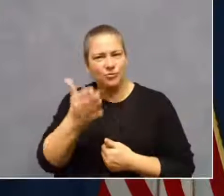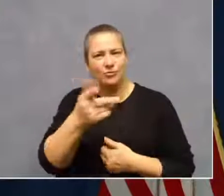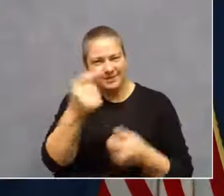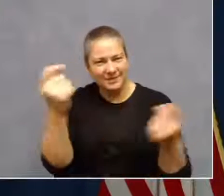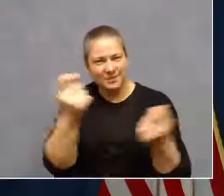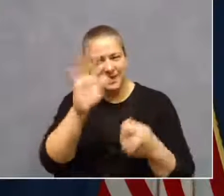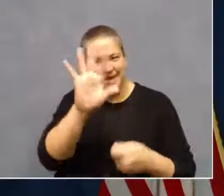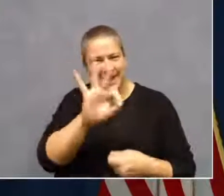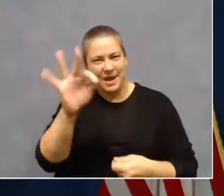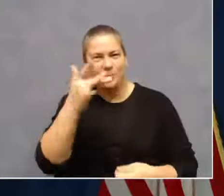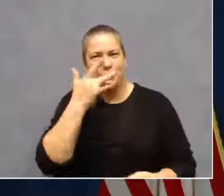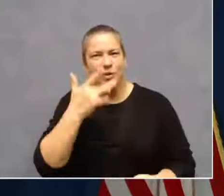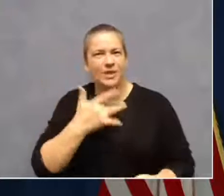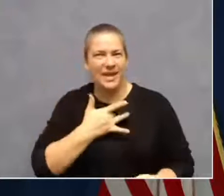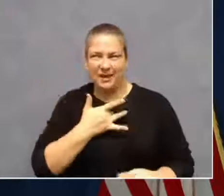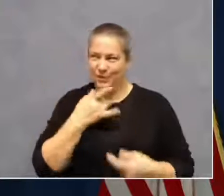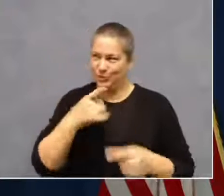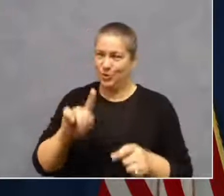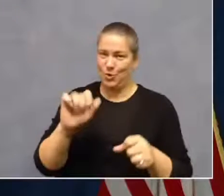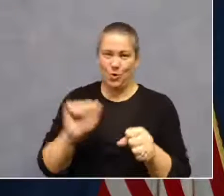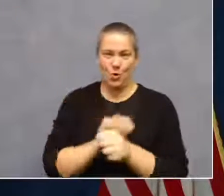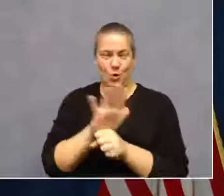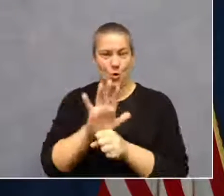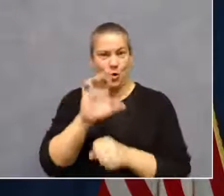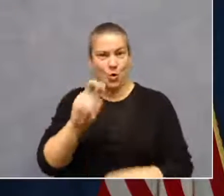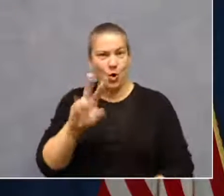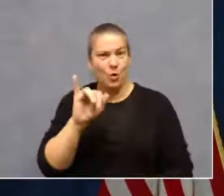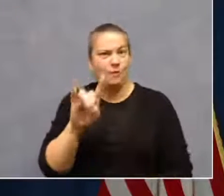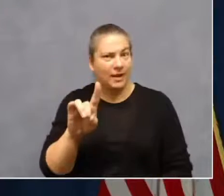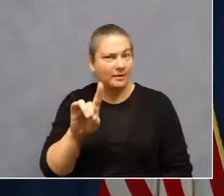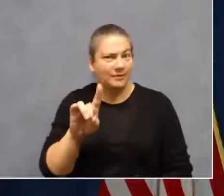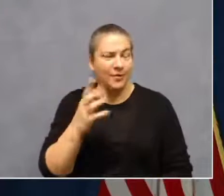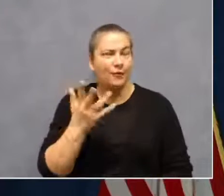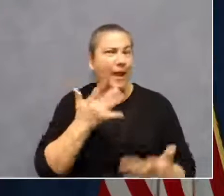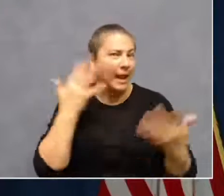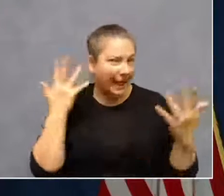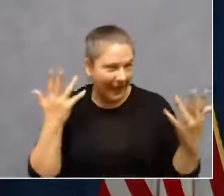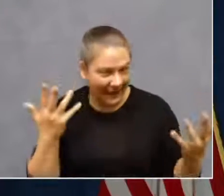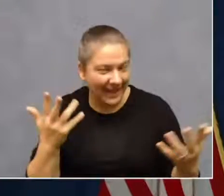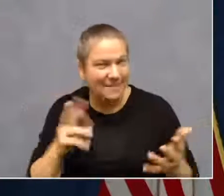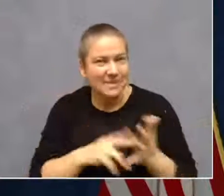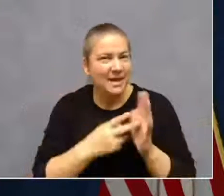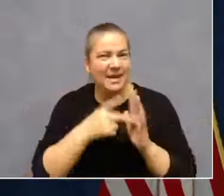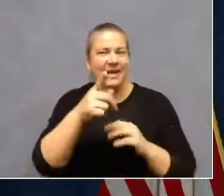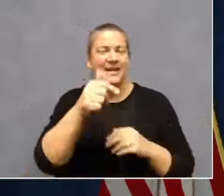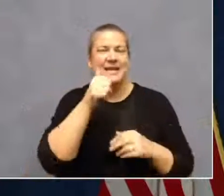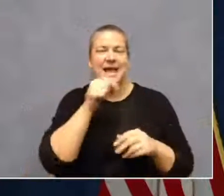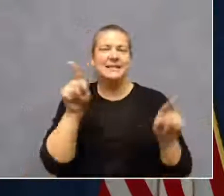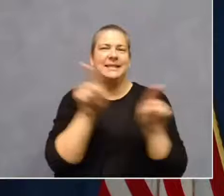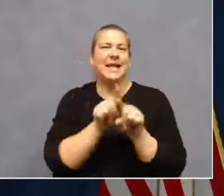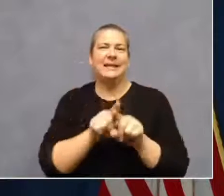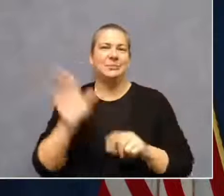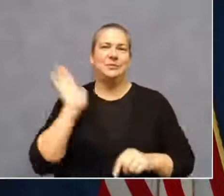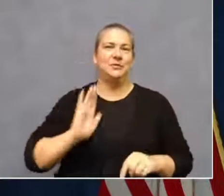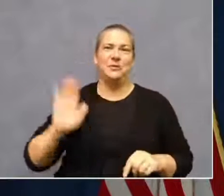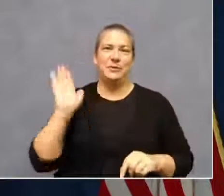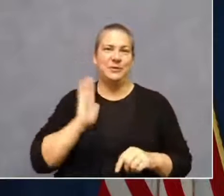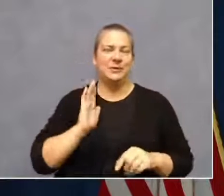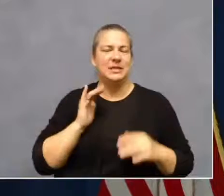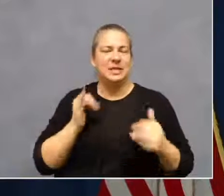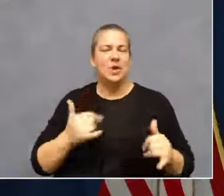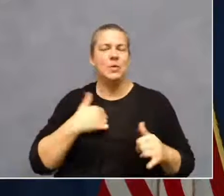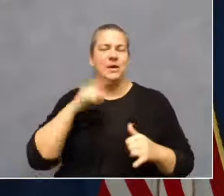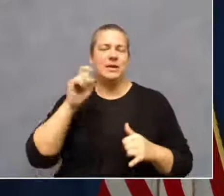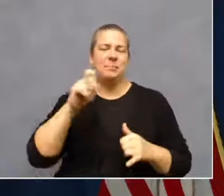in a COVID friendly way, not doing what otherwise would have happened is exactly what we need out of folks. All